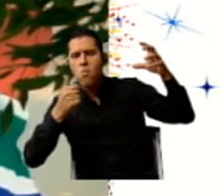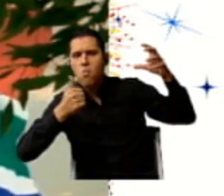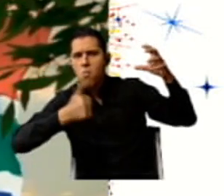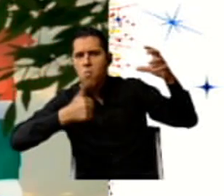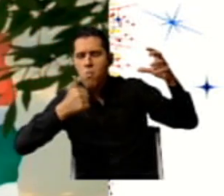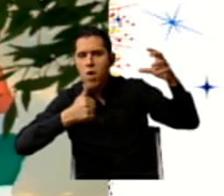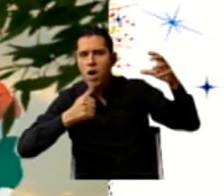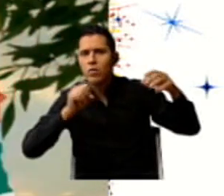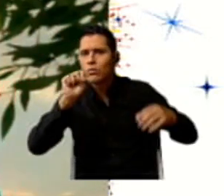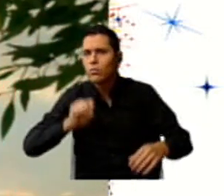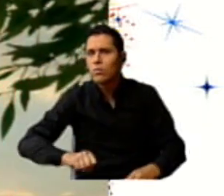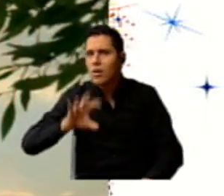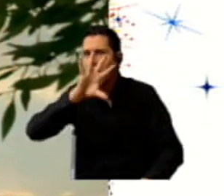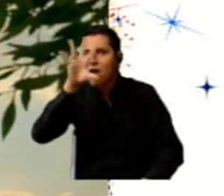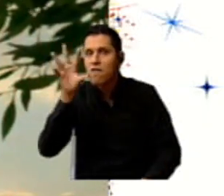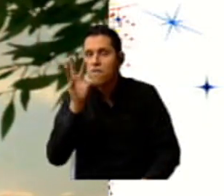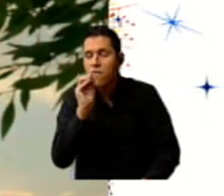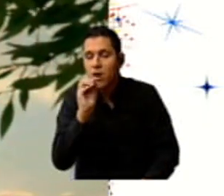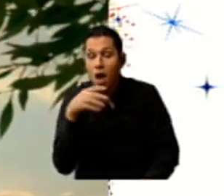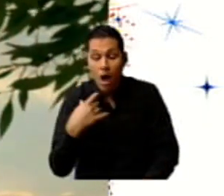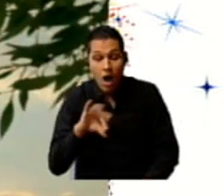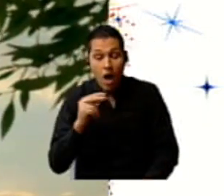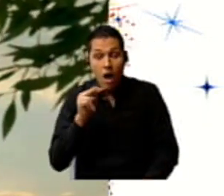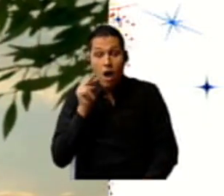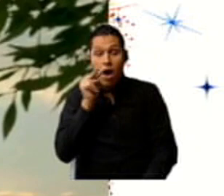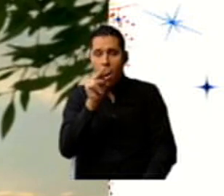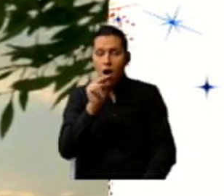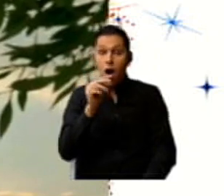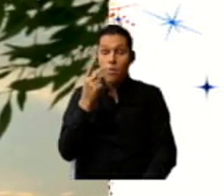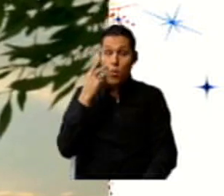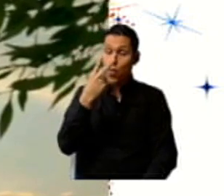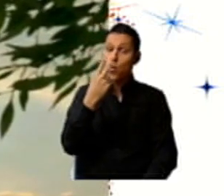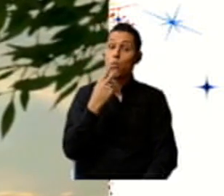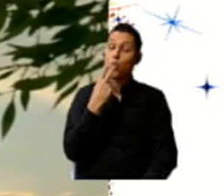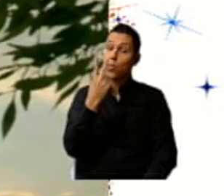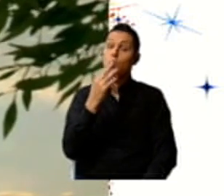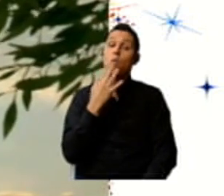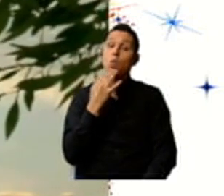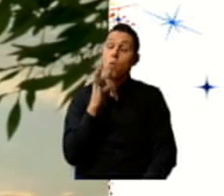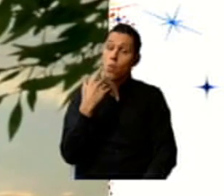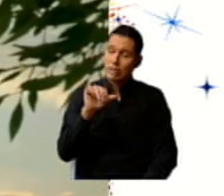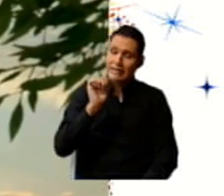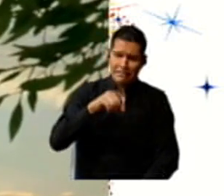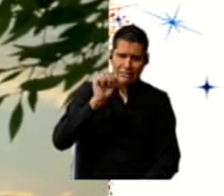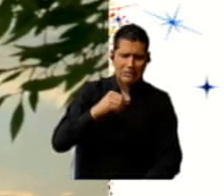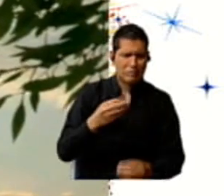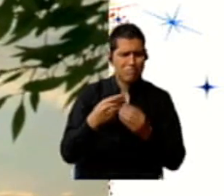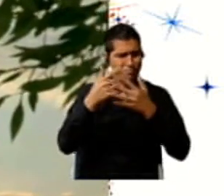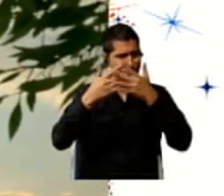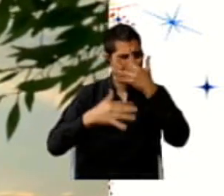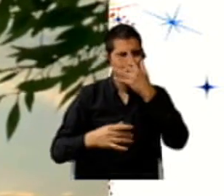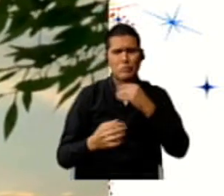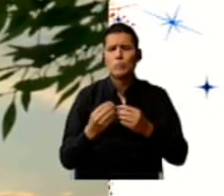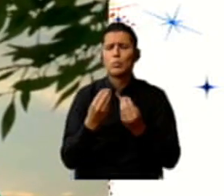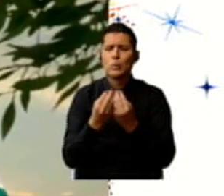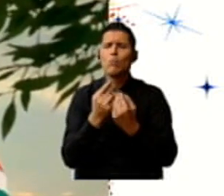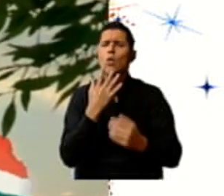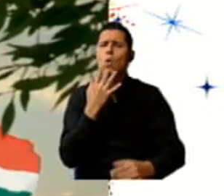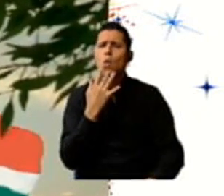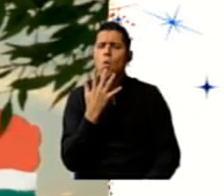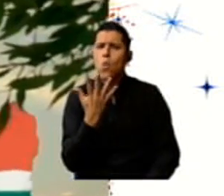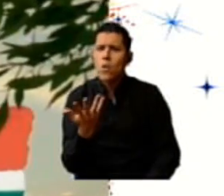South Africa. And look at those colors. Yes, it has many colors. We have, for